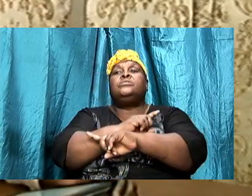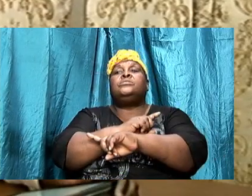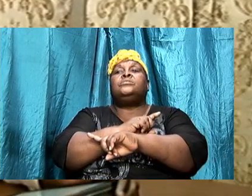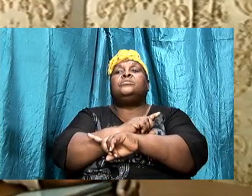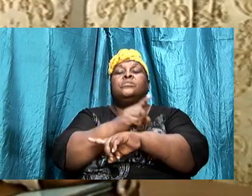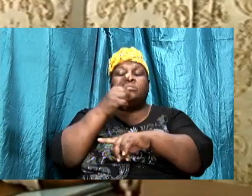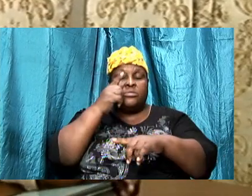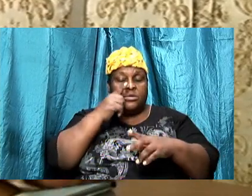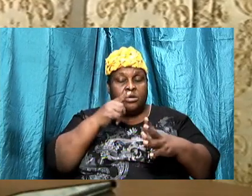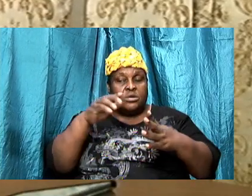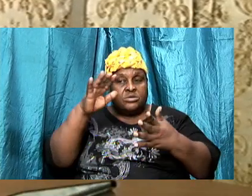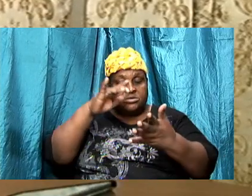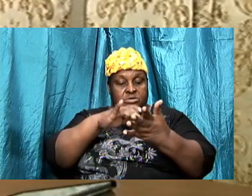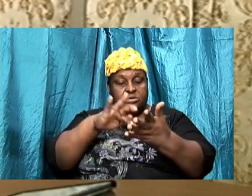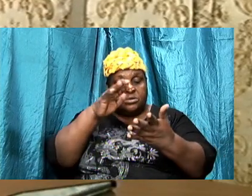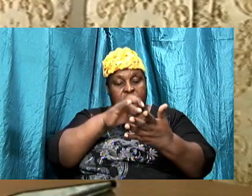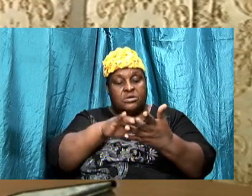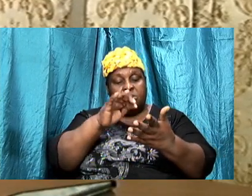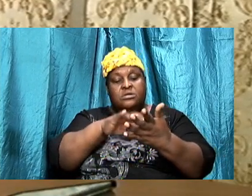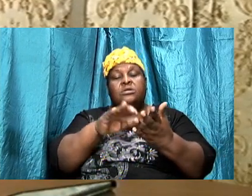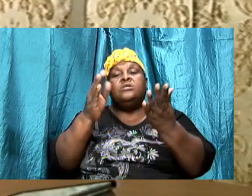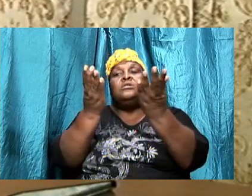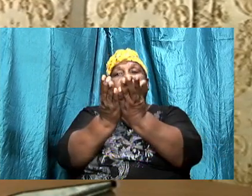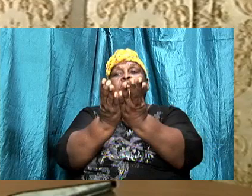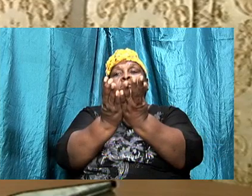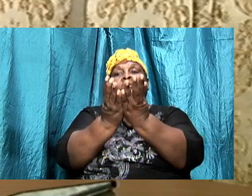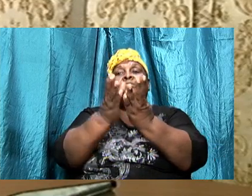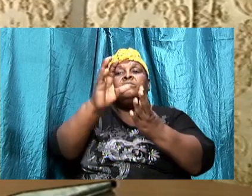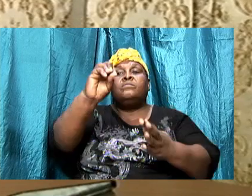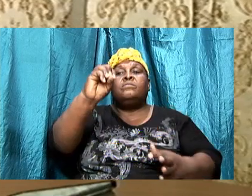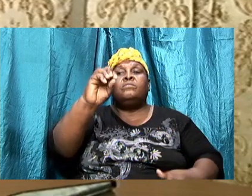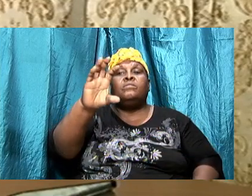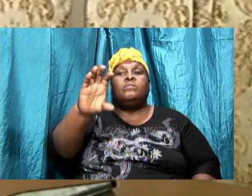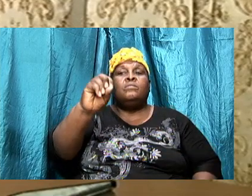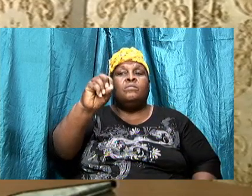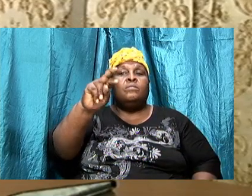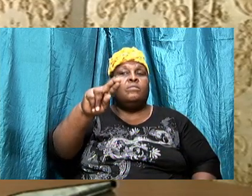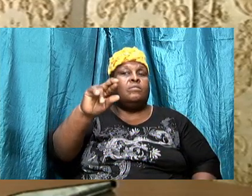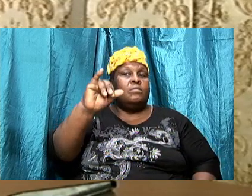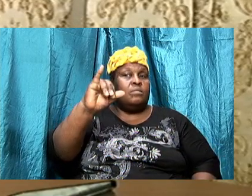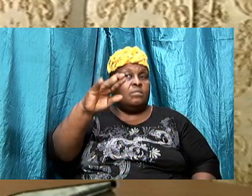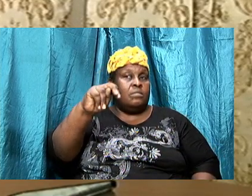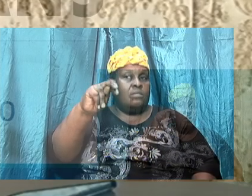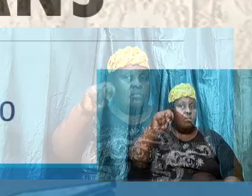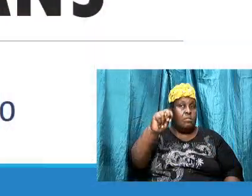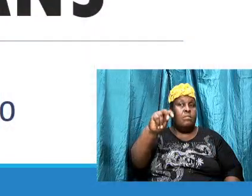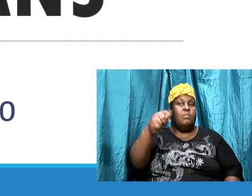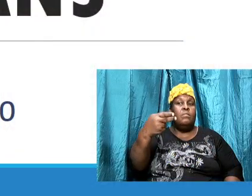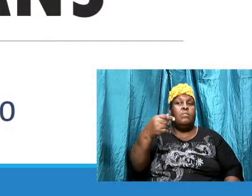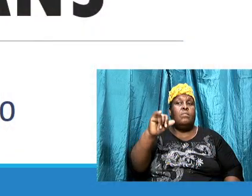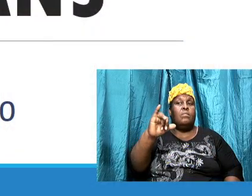we'll be looking at the book of Corinthians, 1 Corinthians, to be